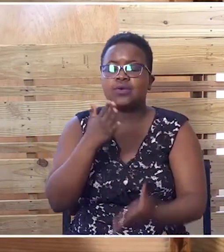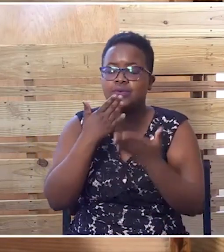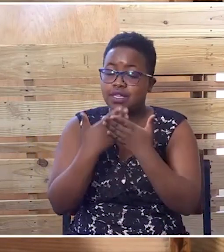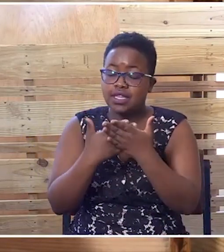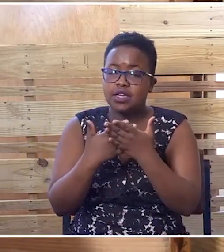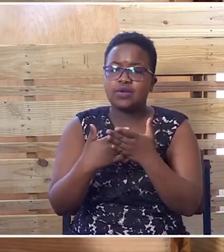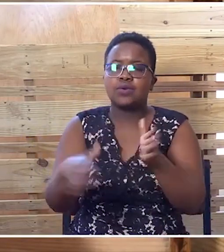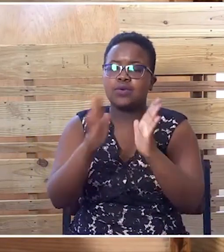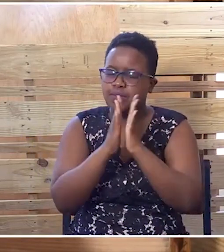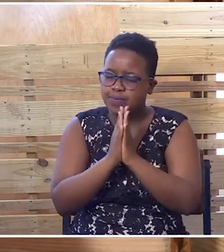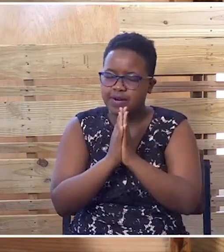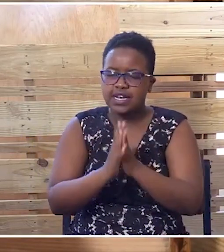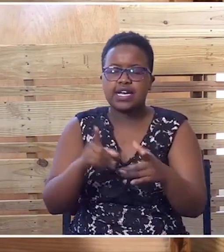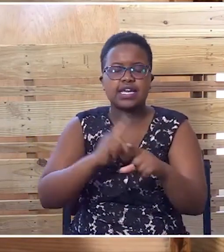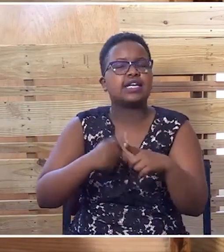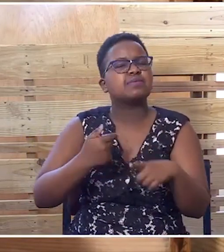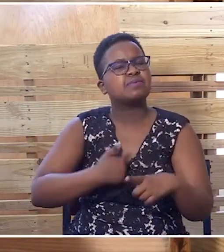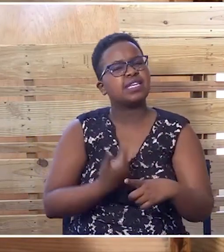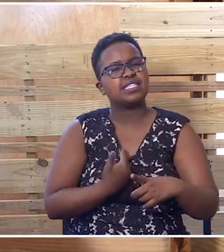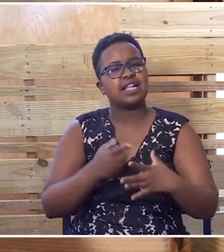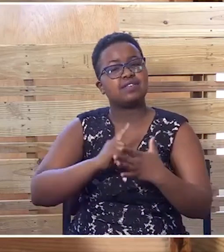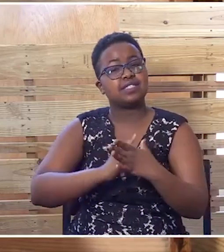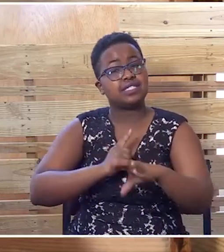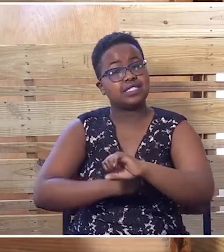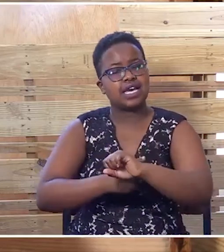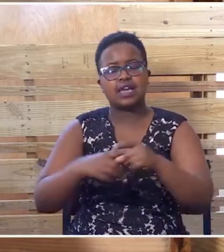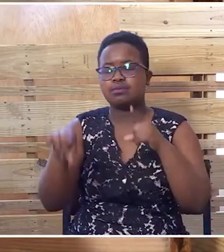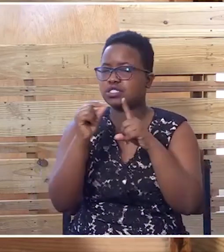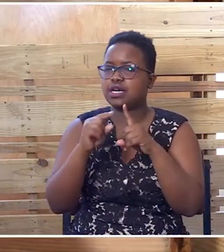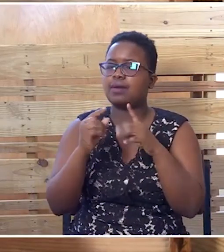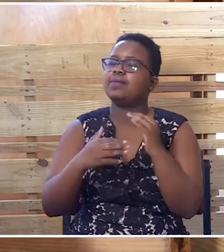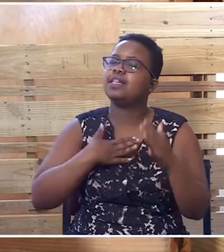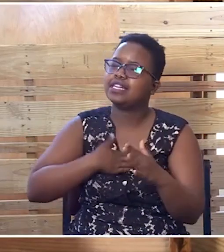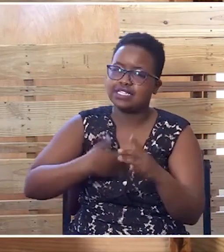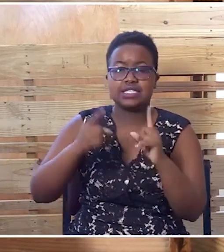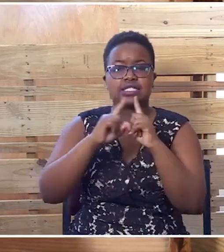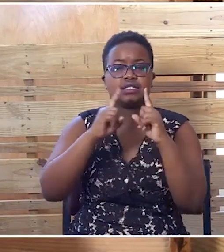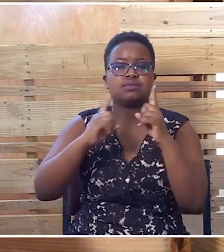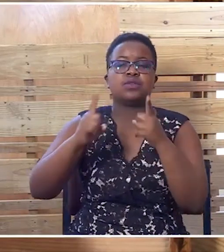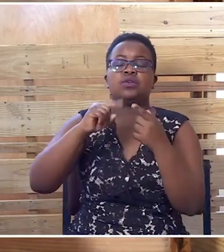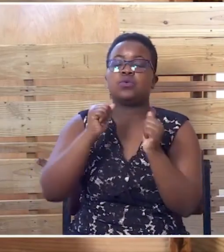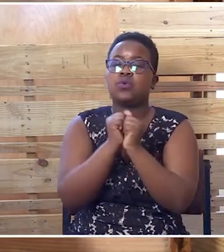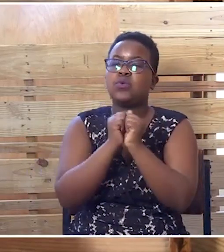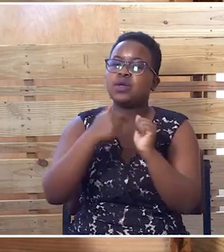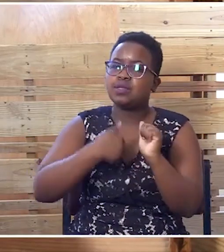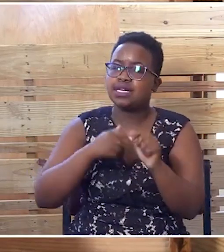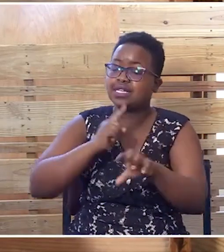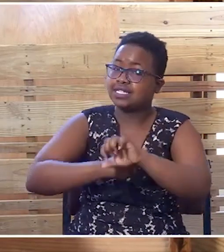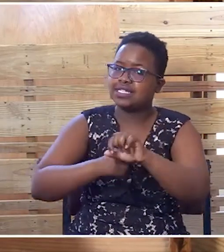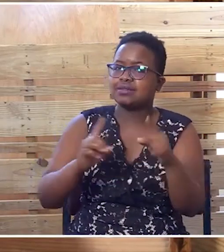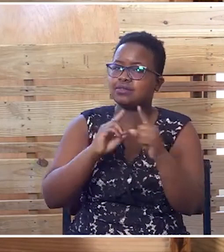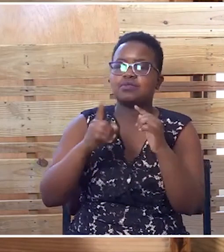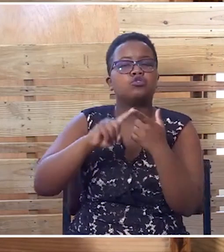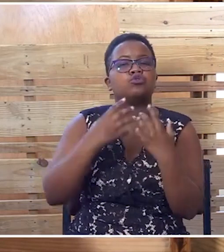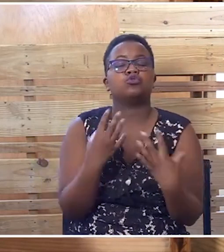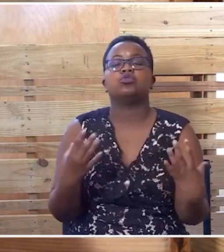even myself as I share this word. May you also speak to me as you speak to these children. We give you glory and honor